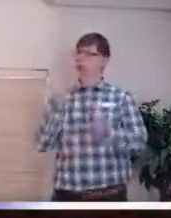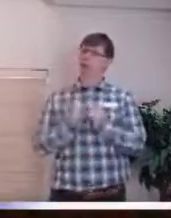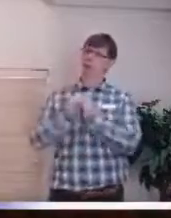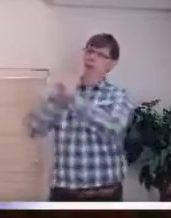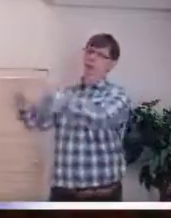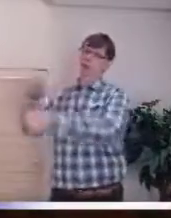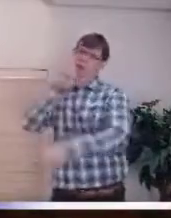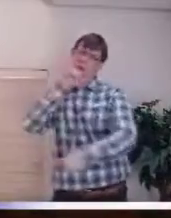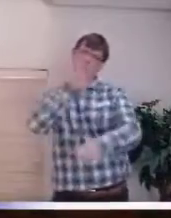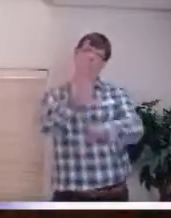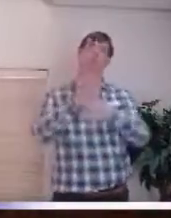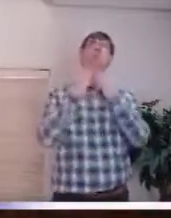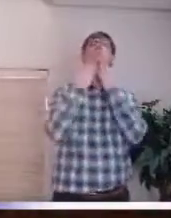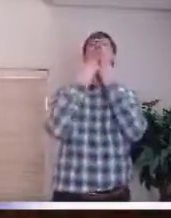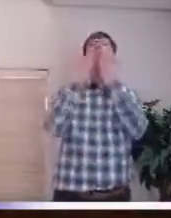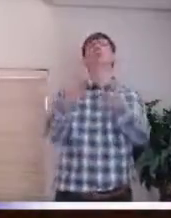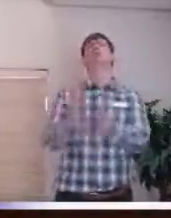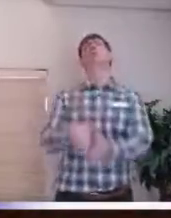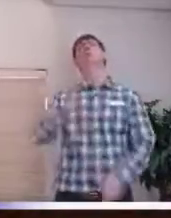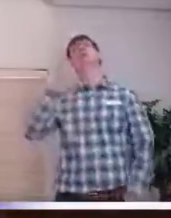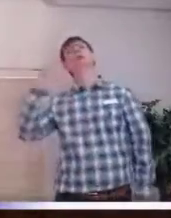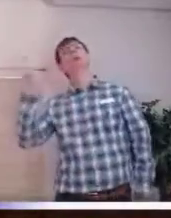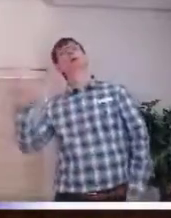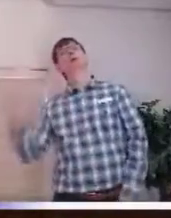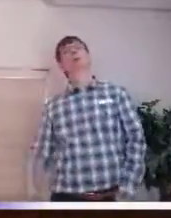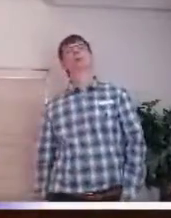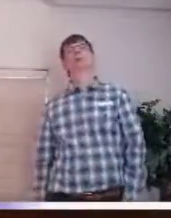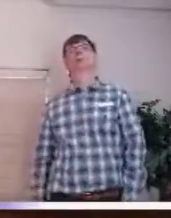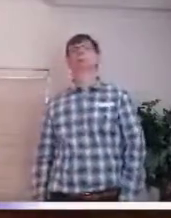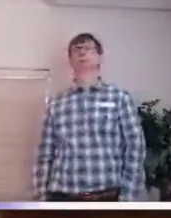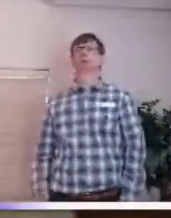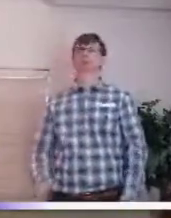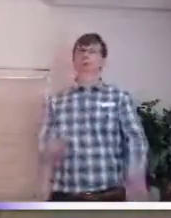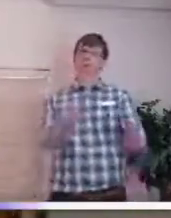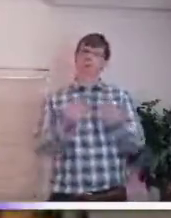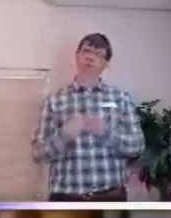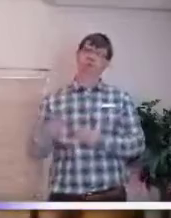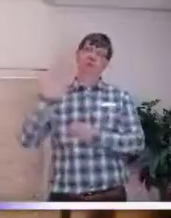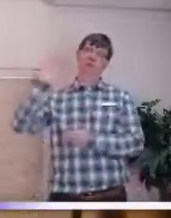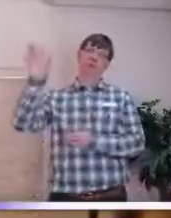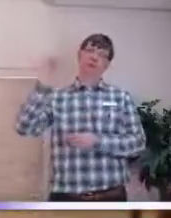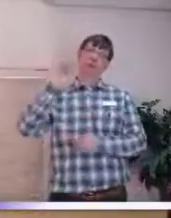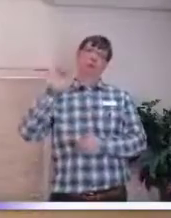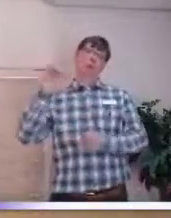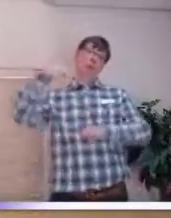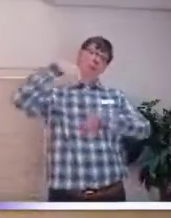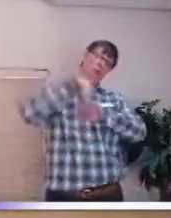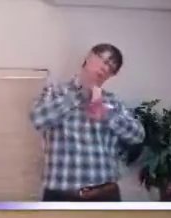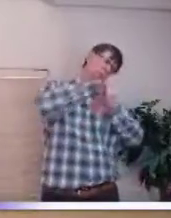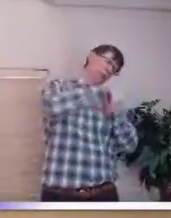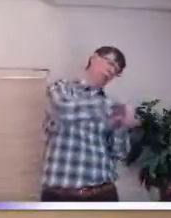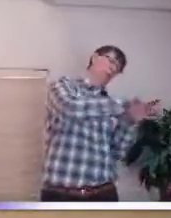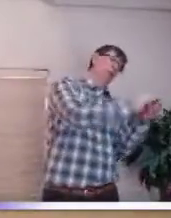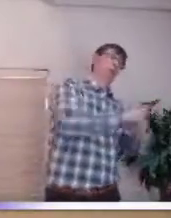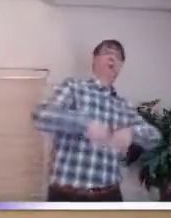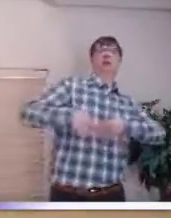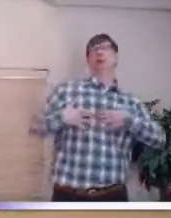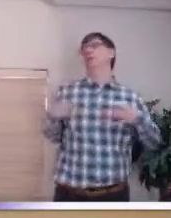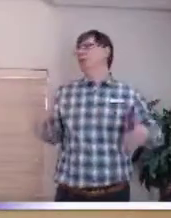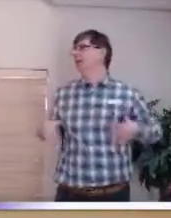express some gratitude for somebody else and give them that ooey gooey, oozy woozy feeling.